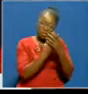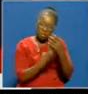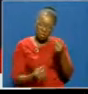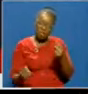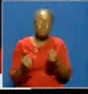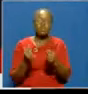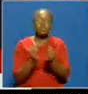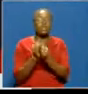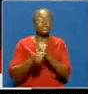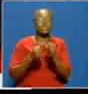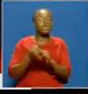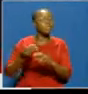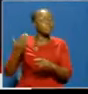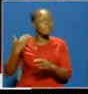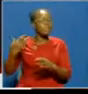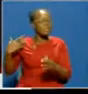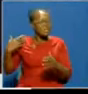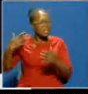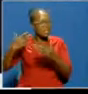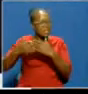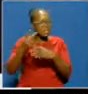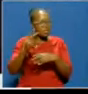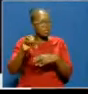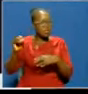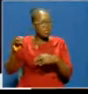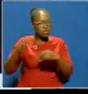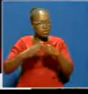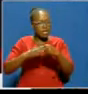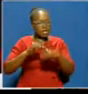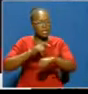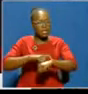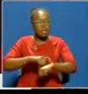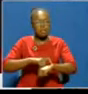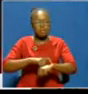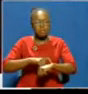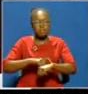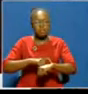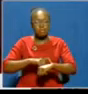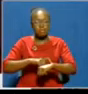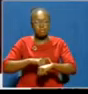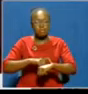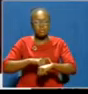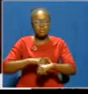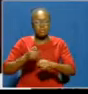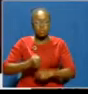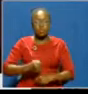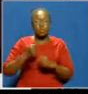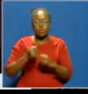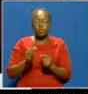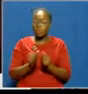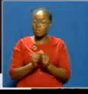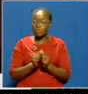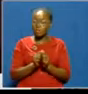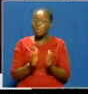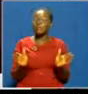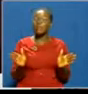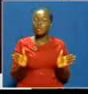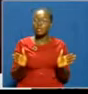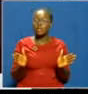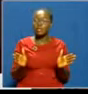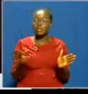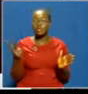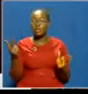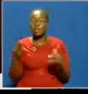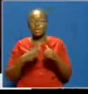Since 2009, when our, when the confidence of the public was at